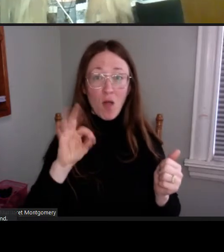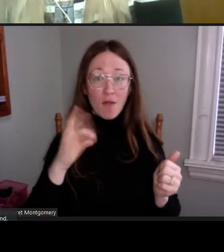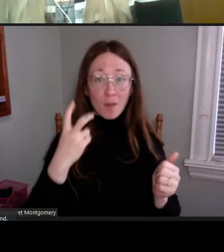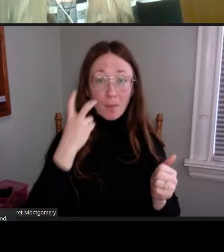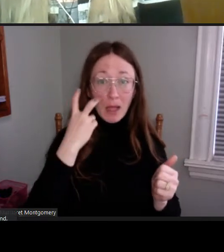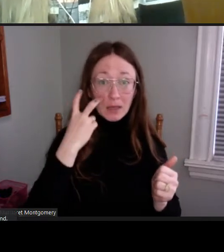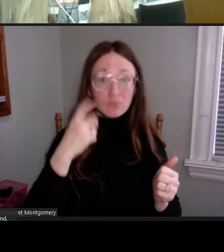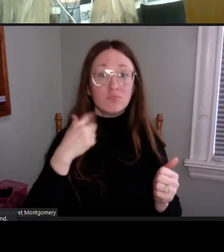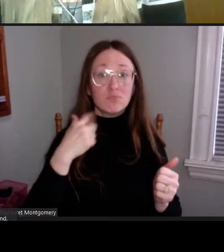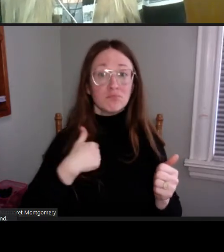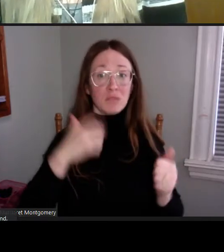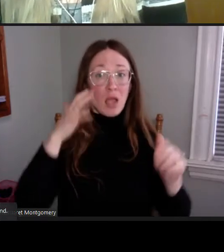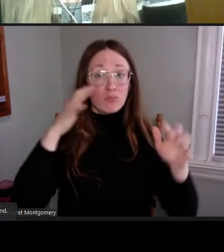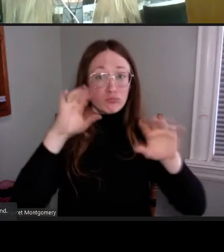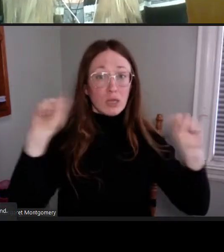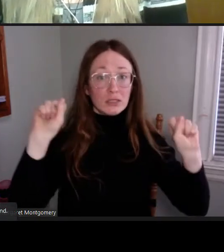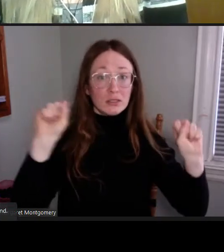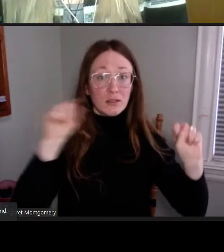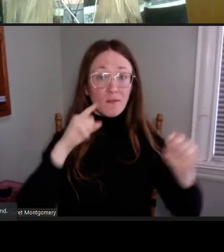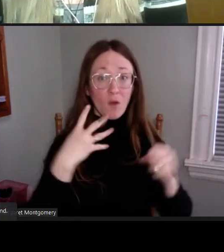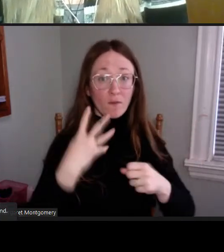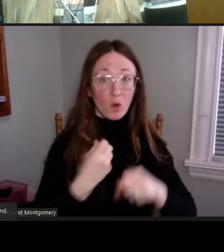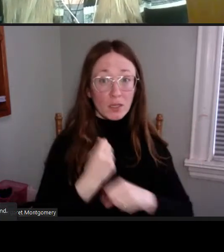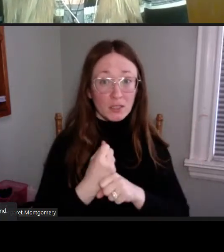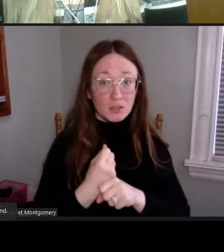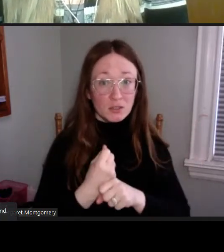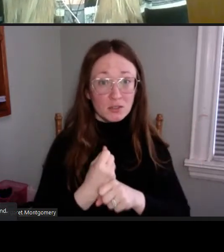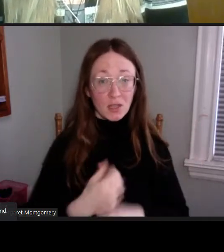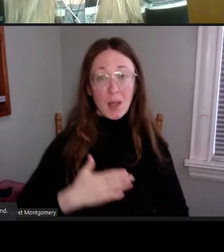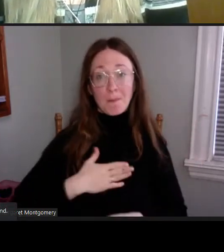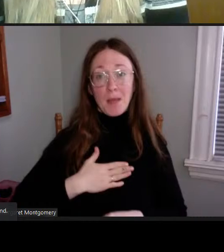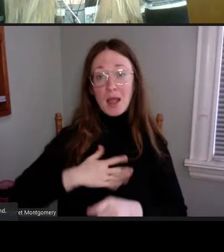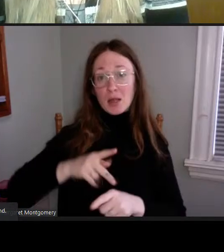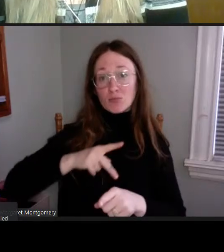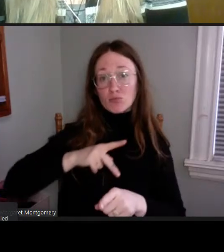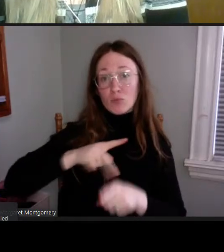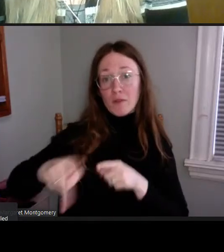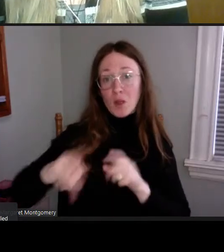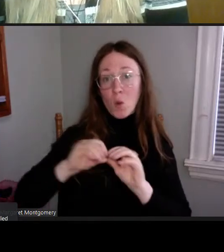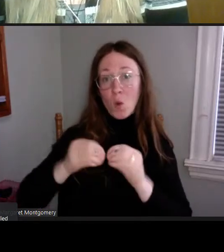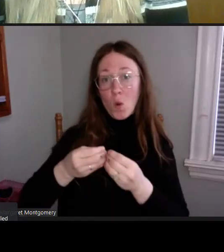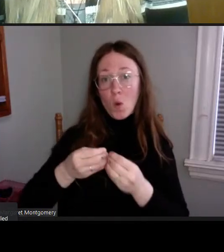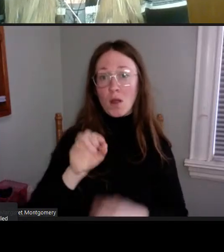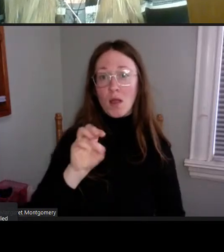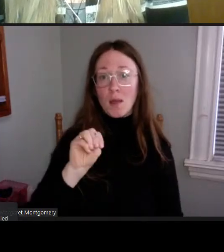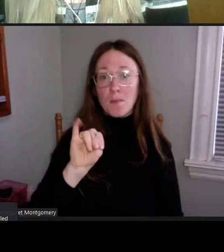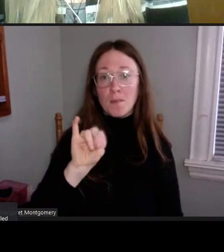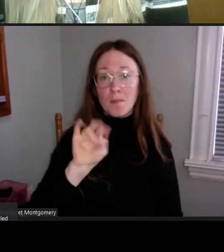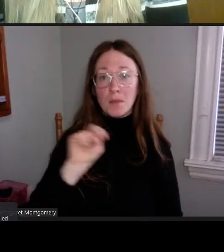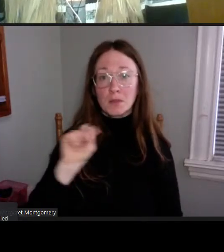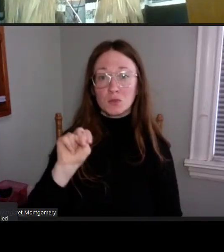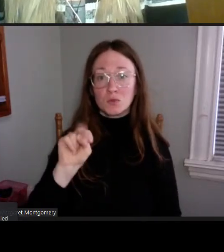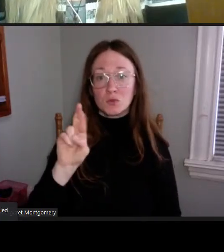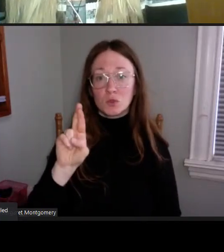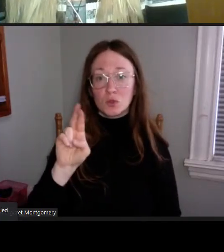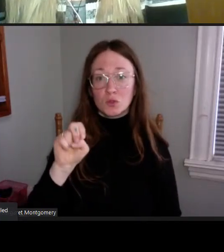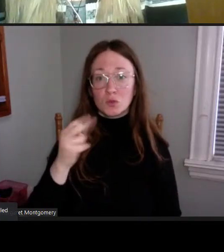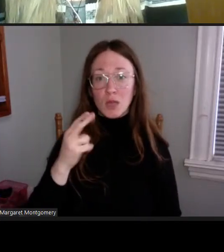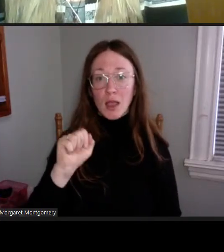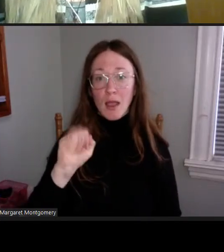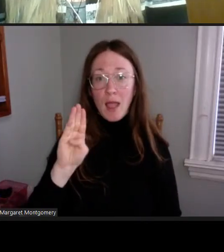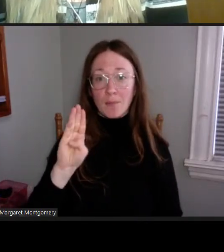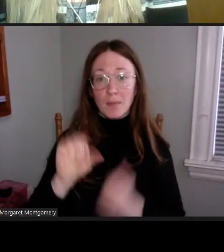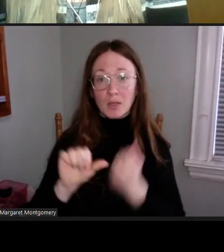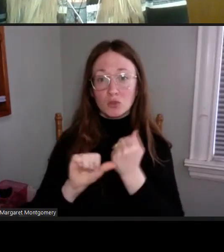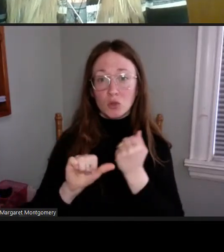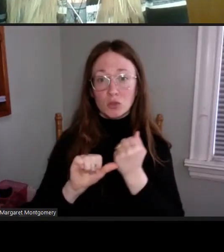years. In my professional organization, there's a group called the Minnesota Rehab Association. And with them, I've been